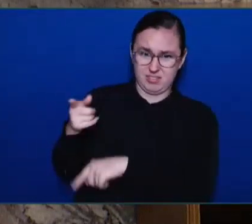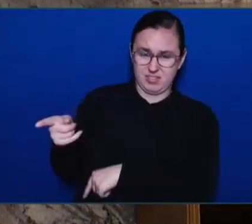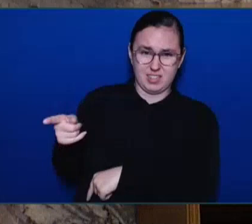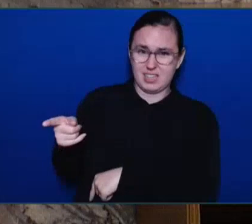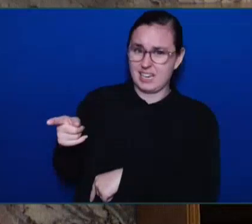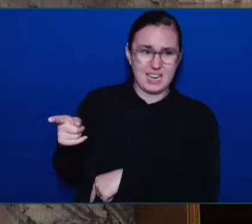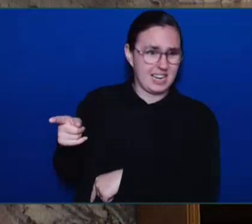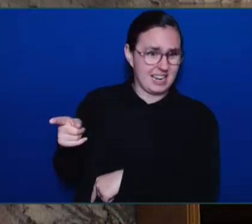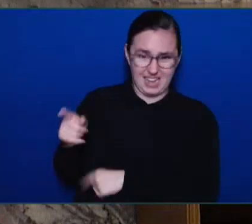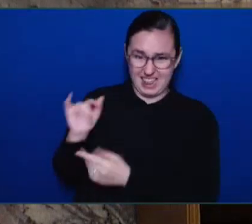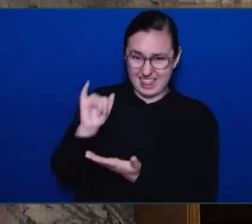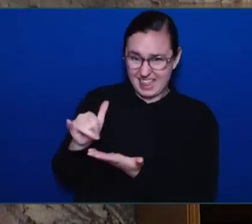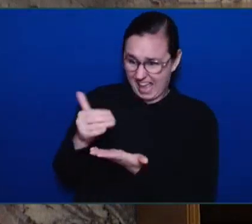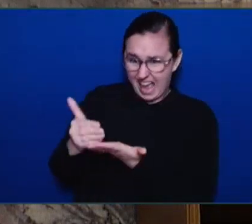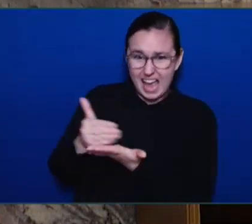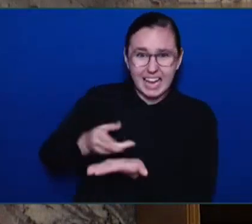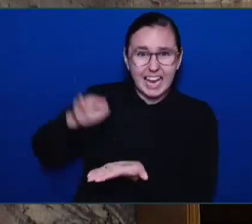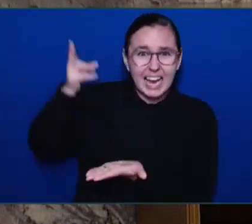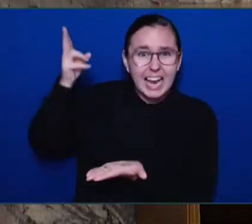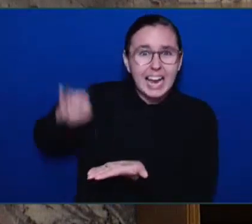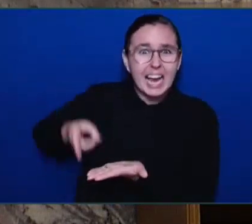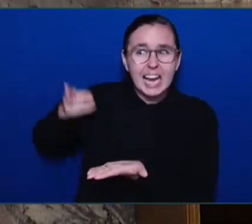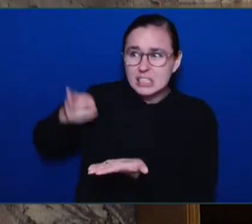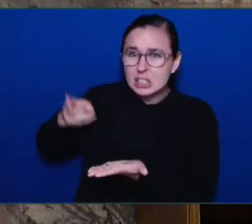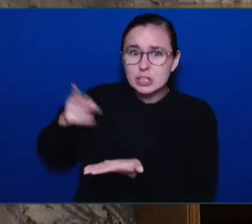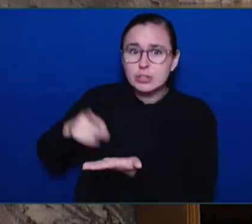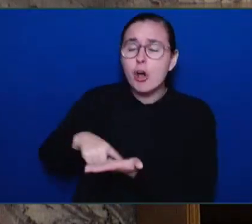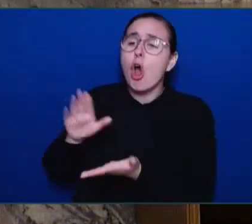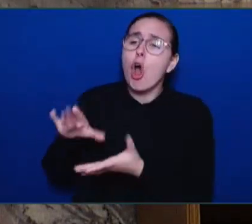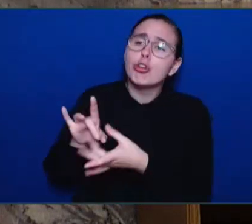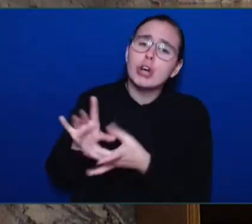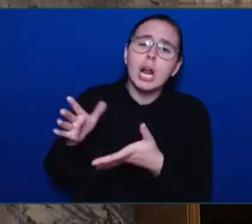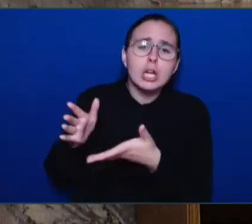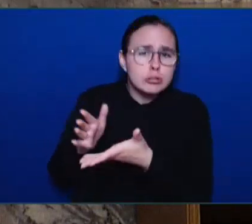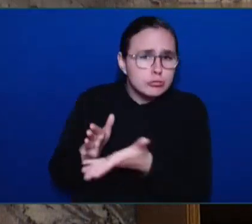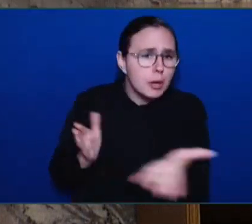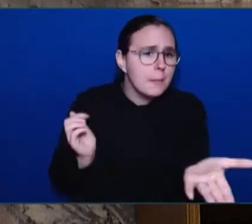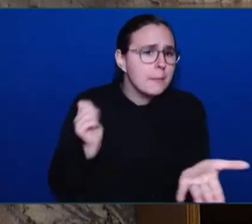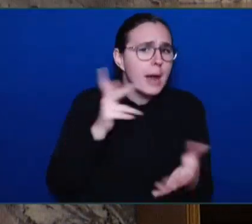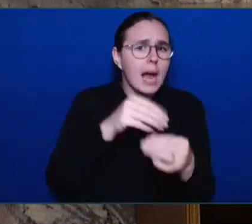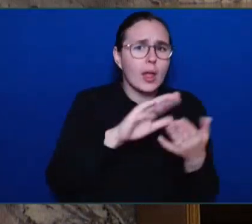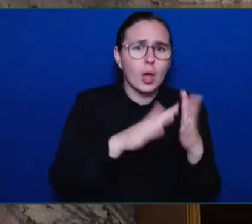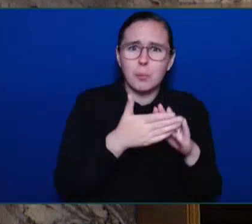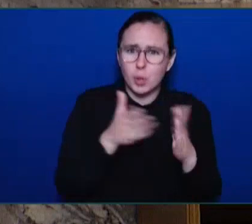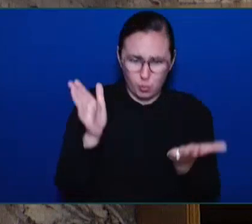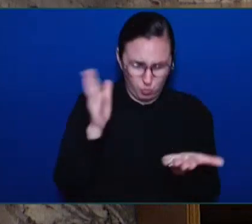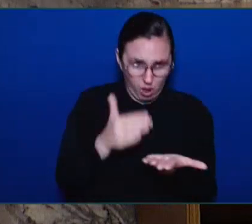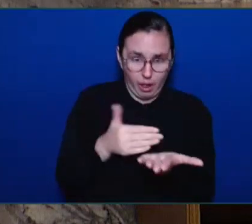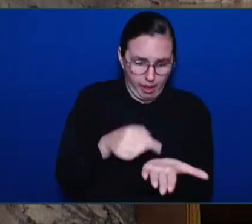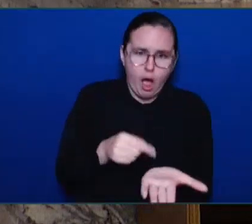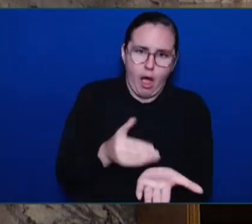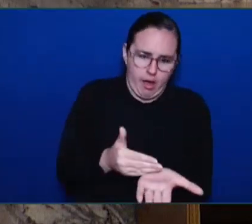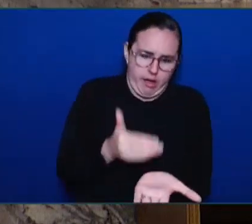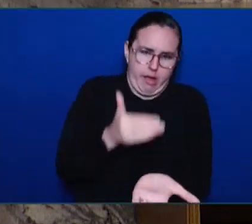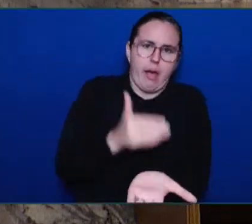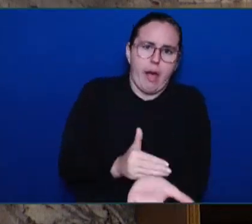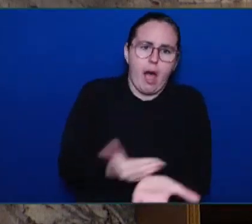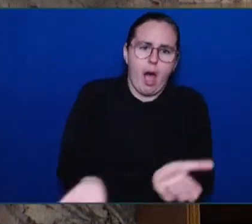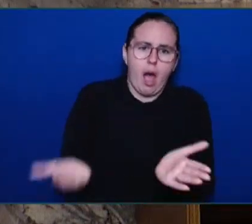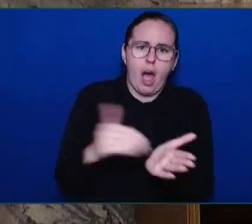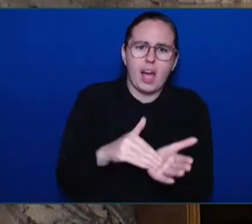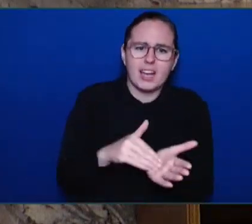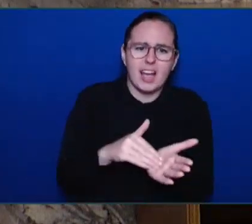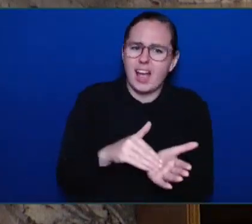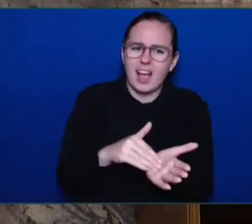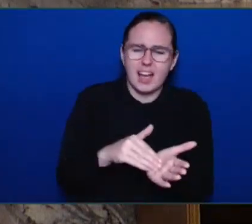cold comfort to his victims. He has a lengthy criminal record, yet was left free to terrorize more victims under